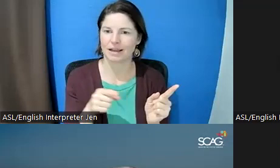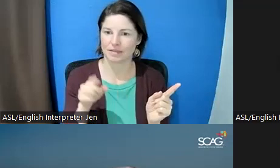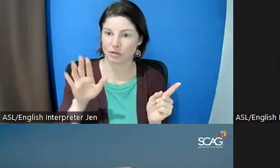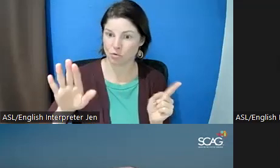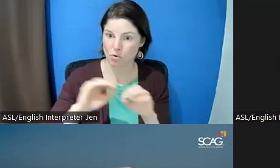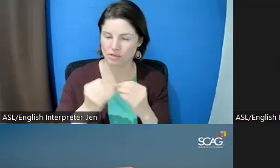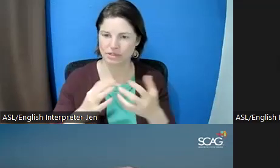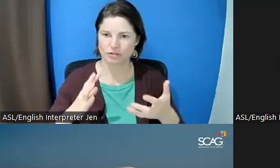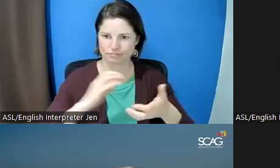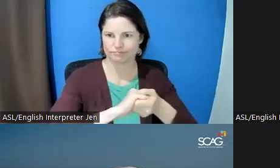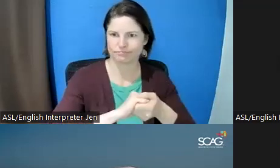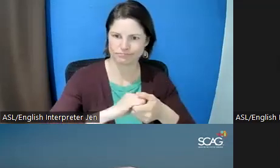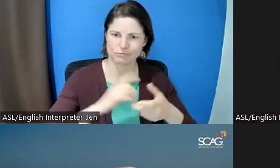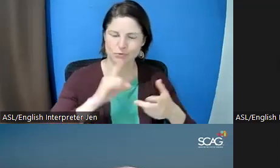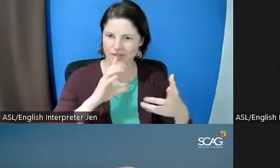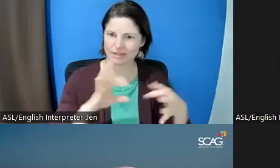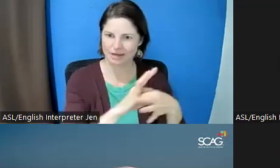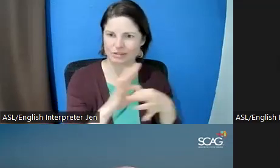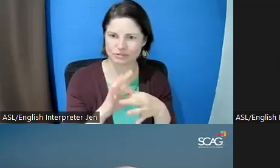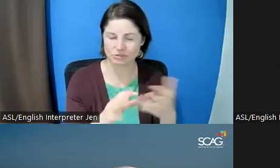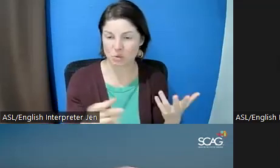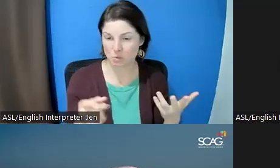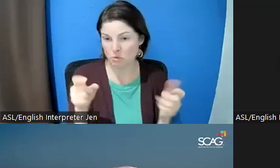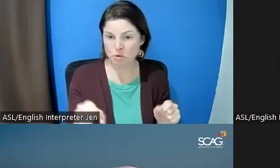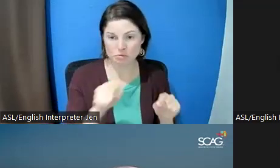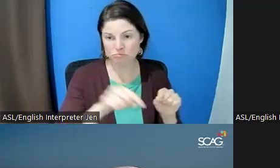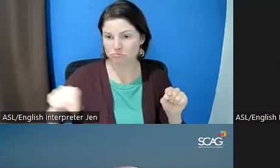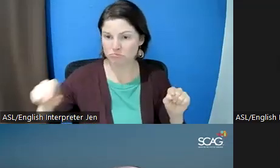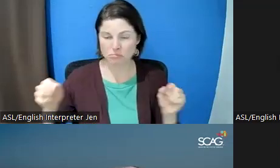case could be made for that. Perfect, thank you. Yeah.